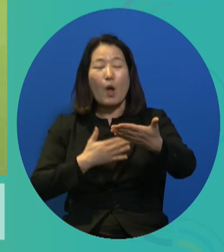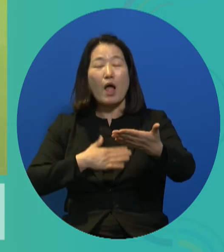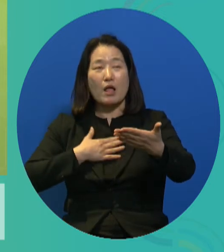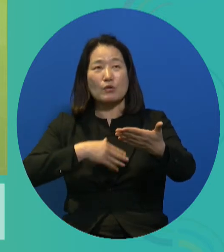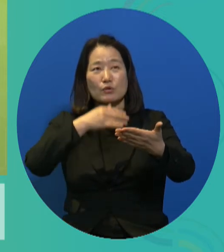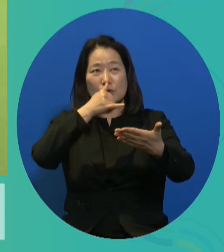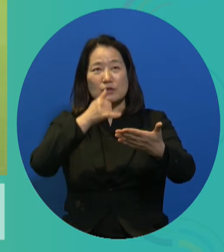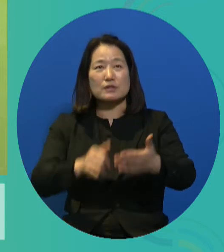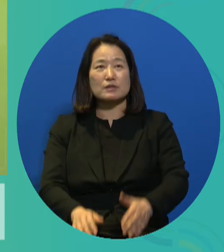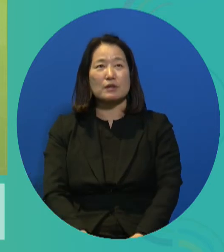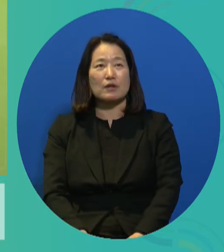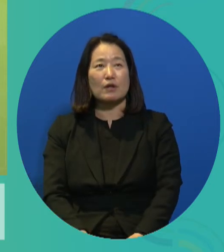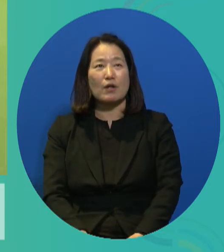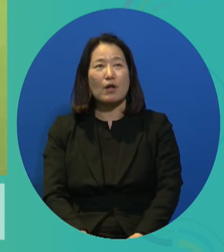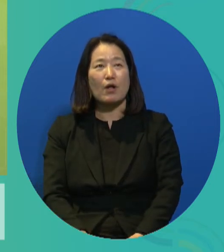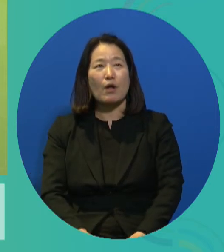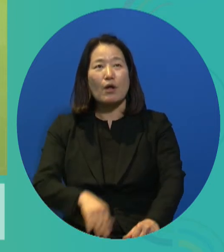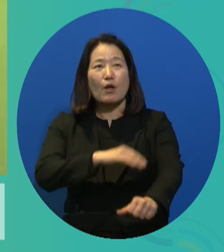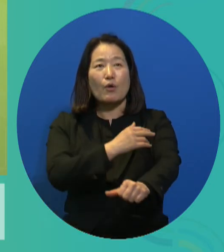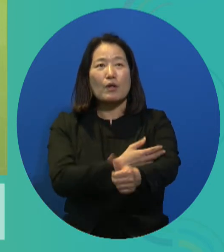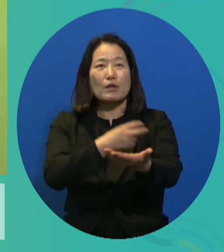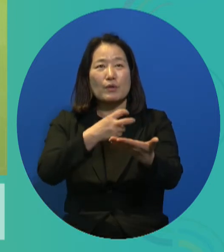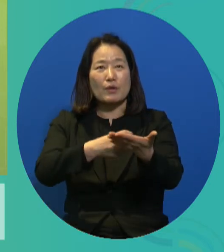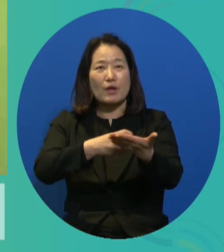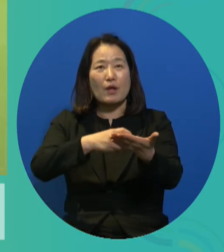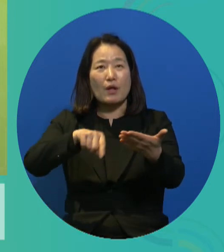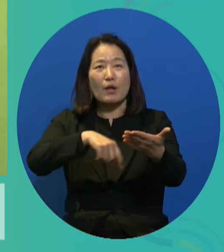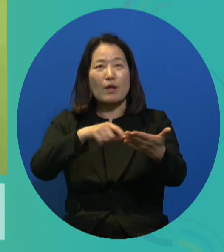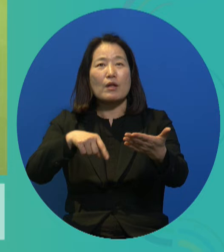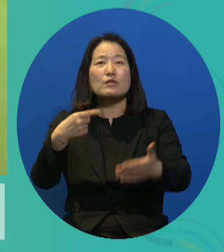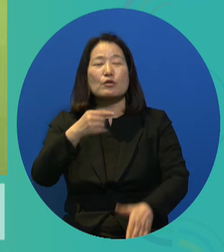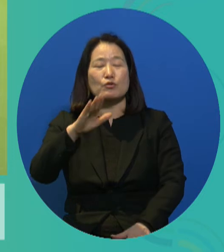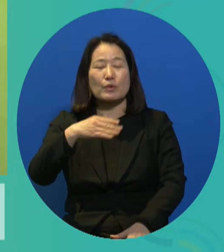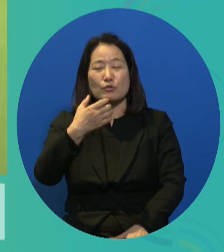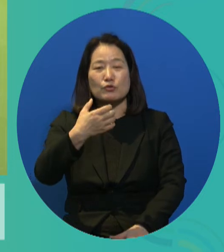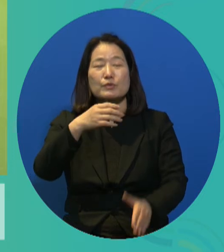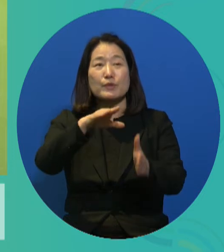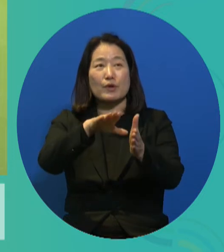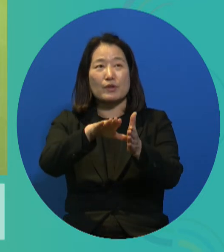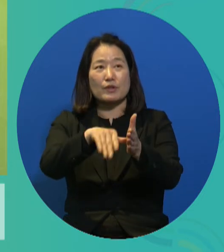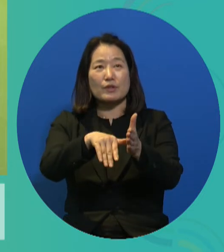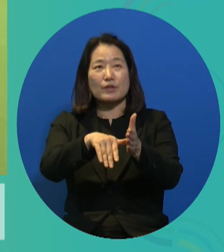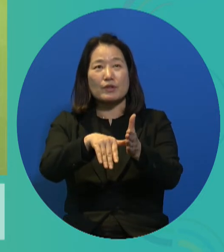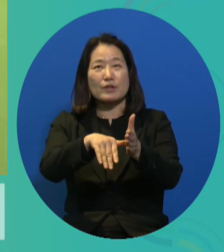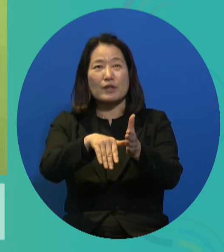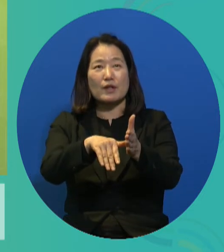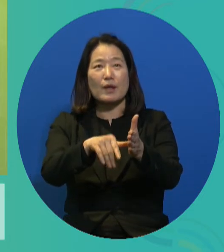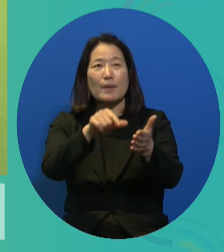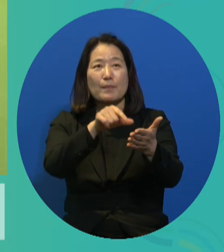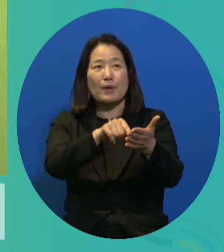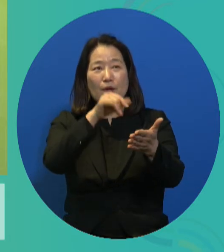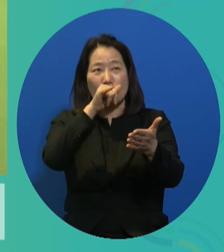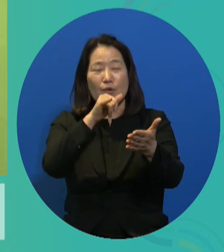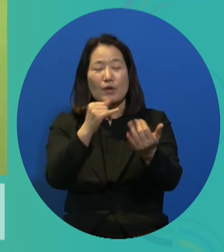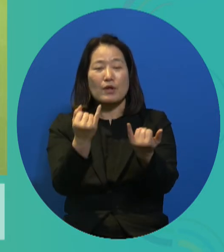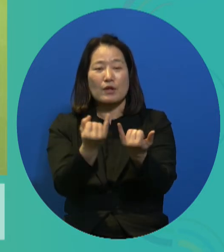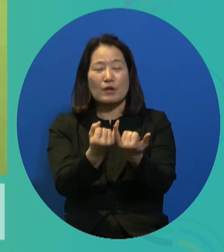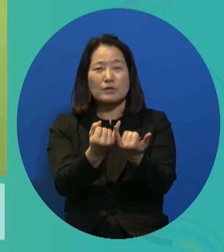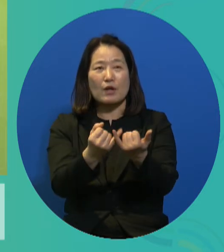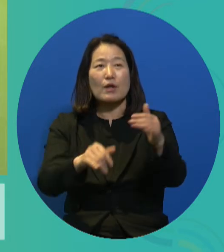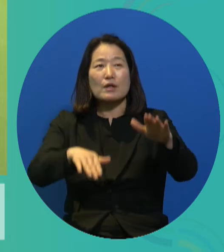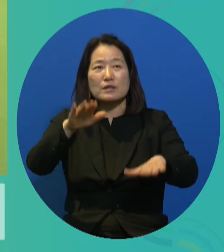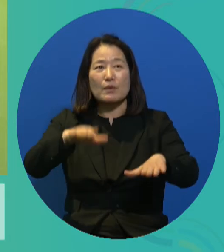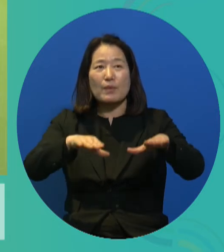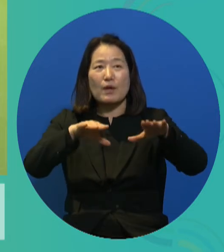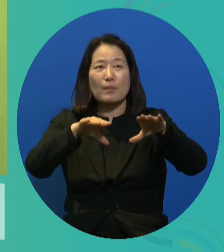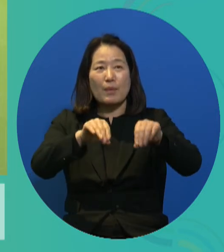and particularly the optional protocol that the Korean government has ratified. For example, the rights on